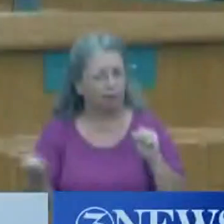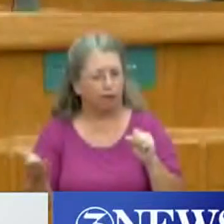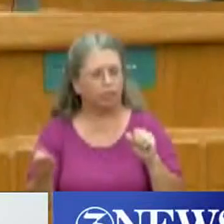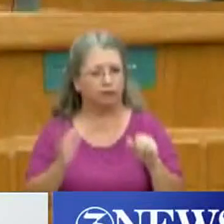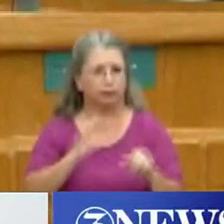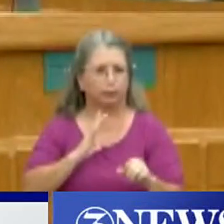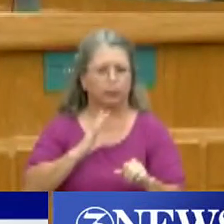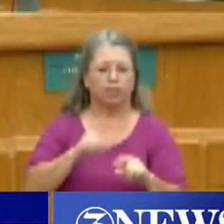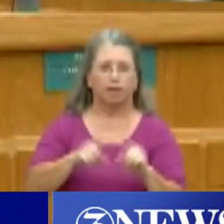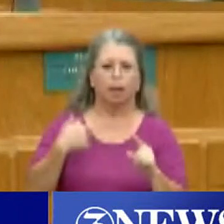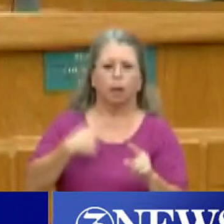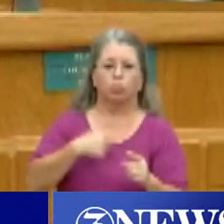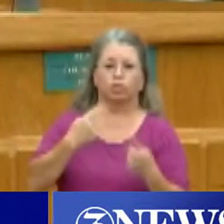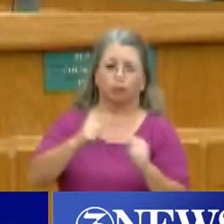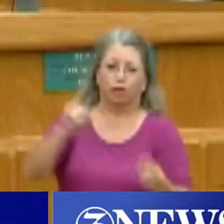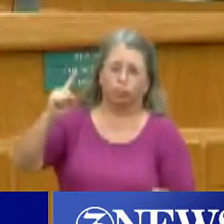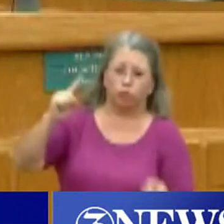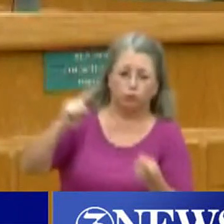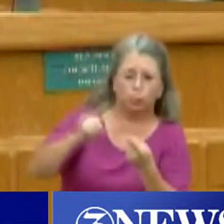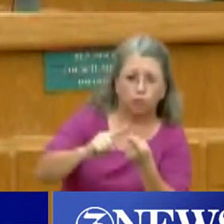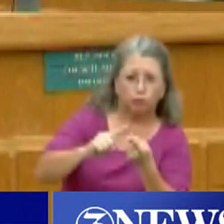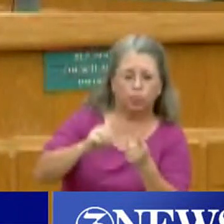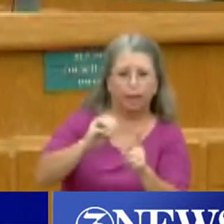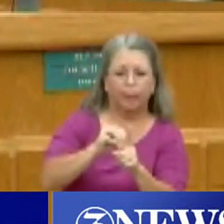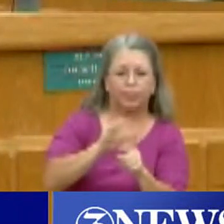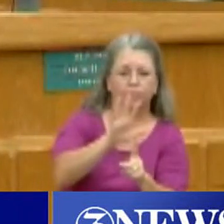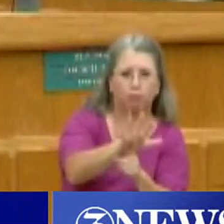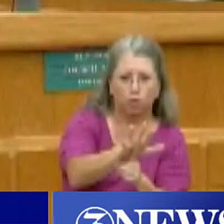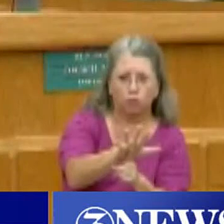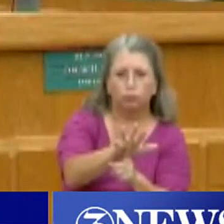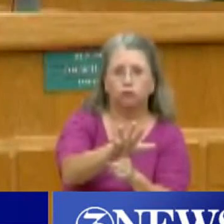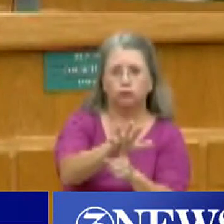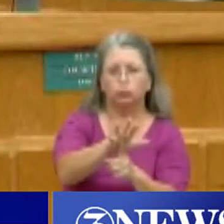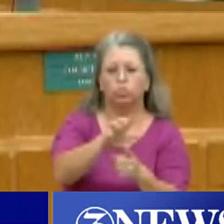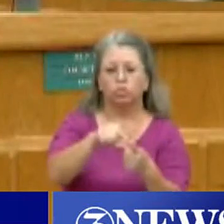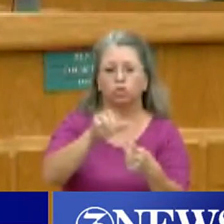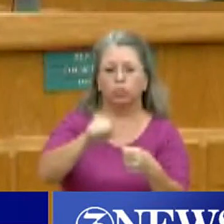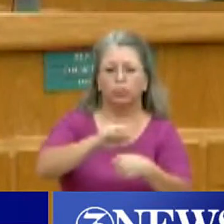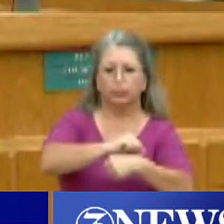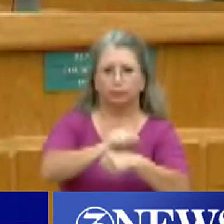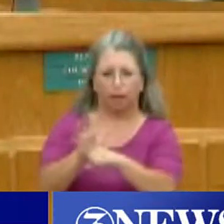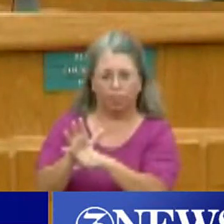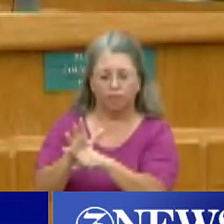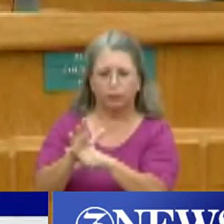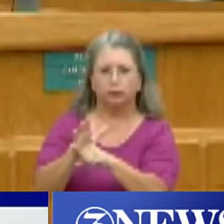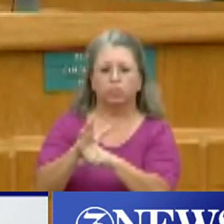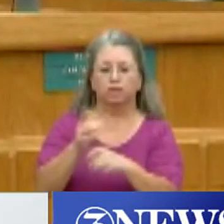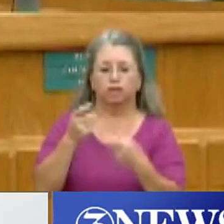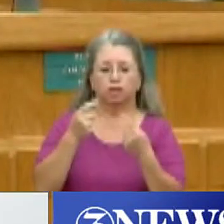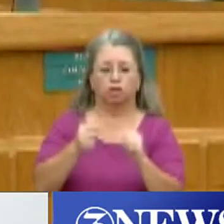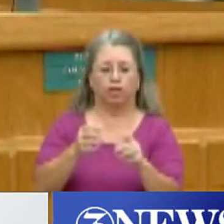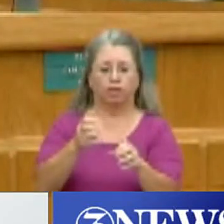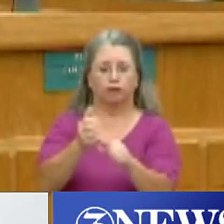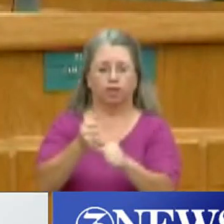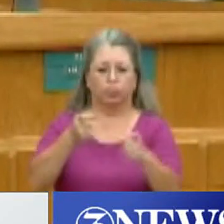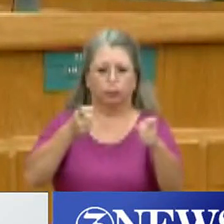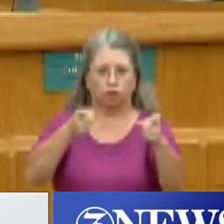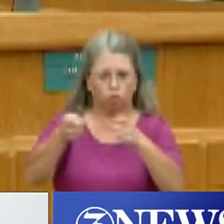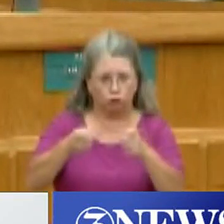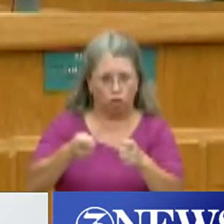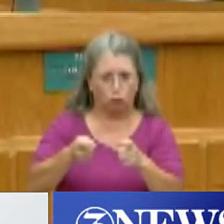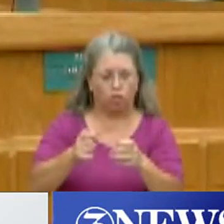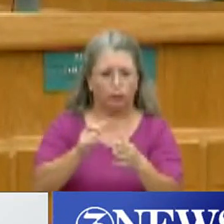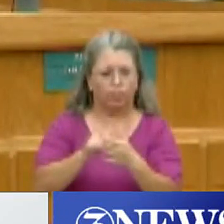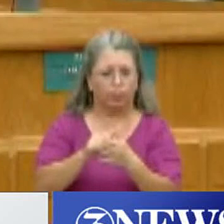We're trying to minimize the exposure and try to get control of the continued expansion of this